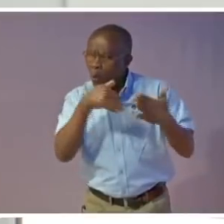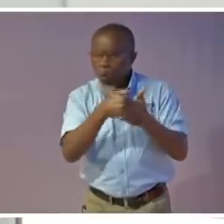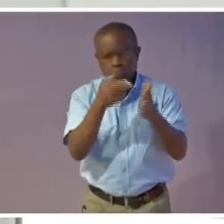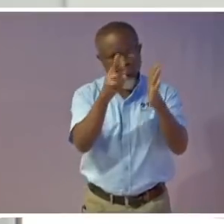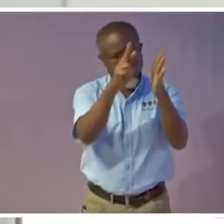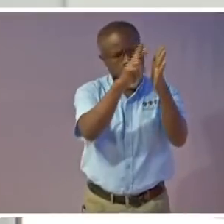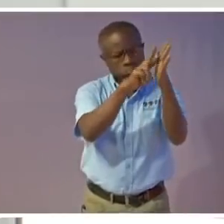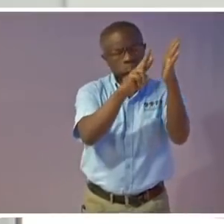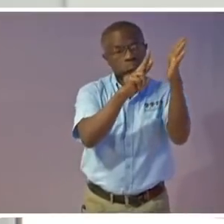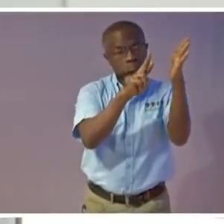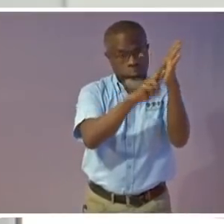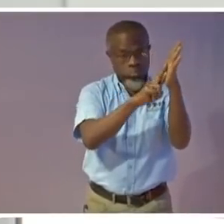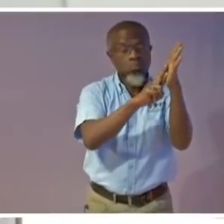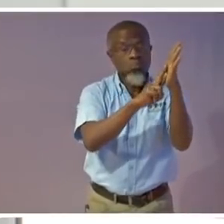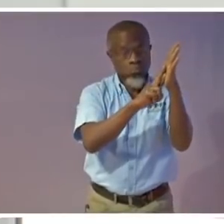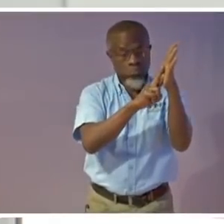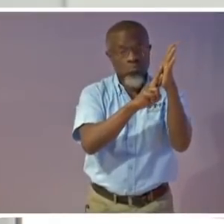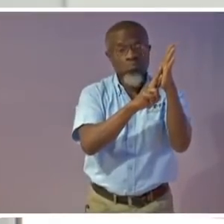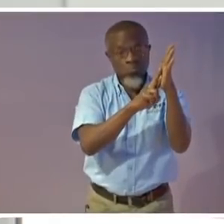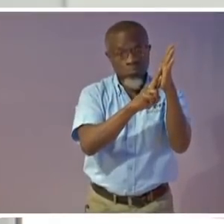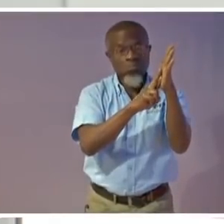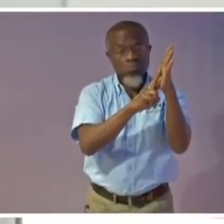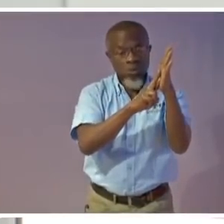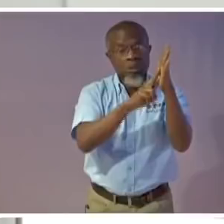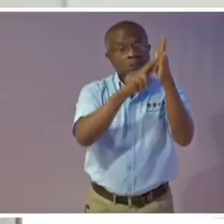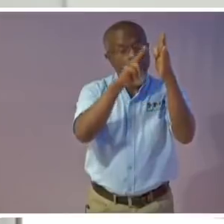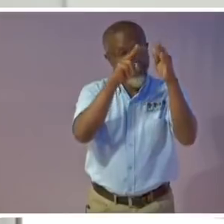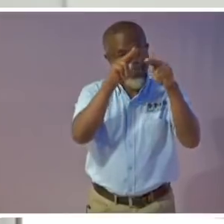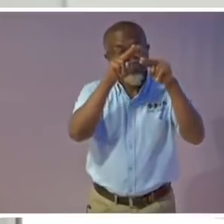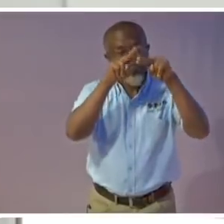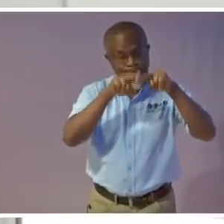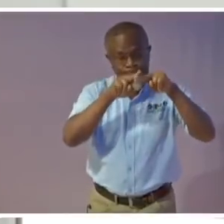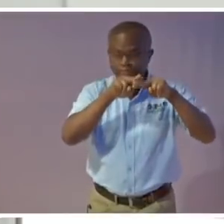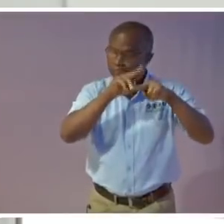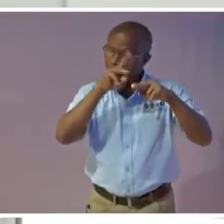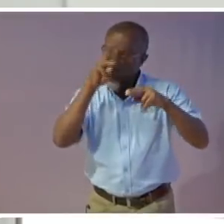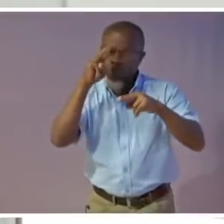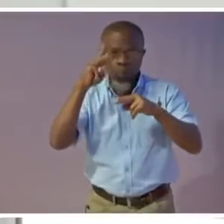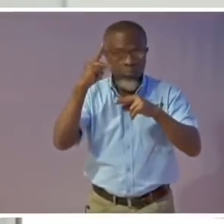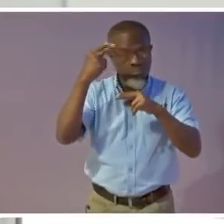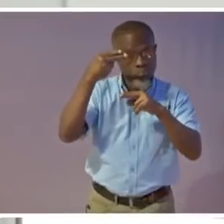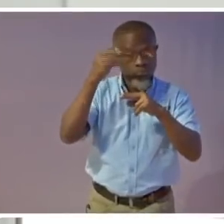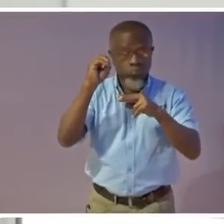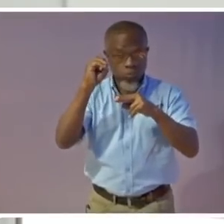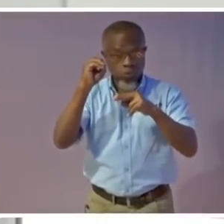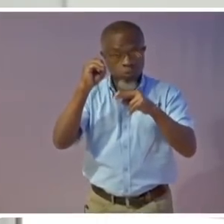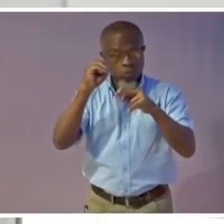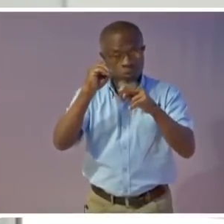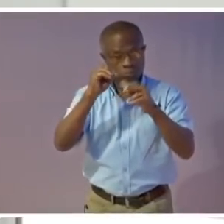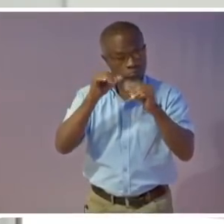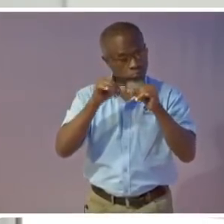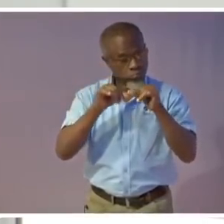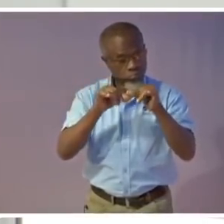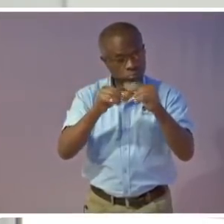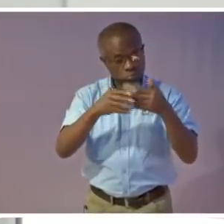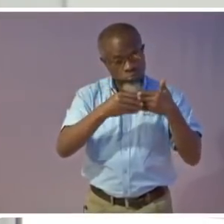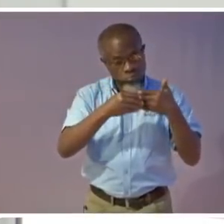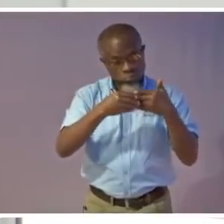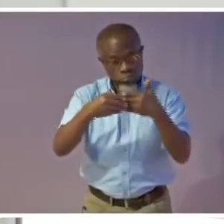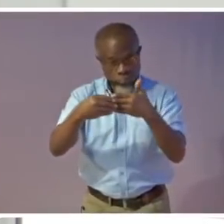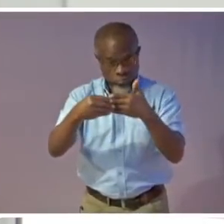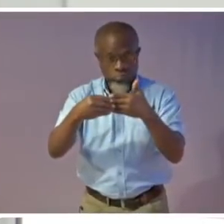SOPs are based on World Health Organization guidelines. We have